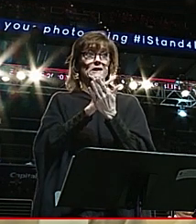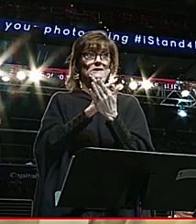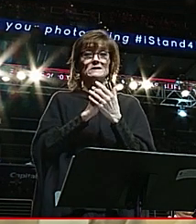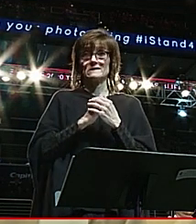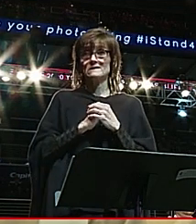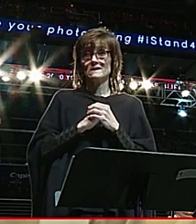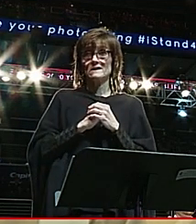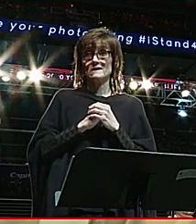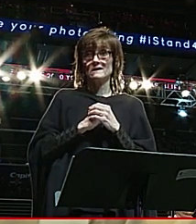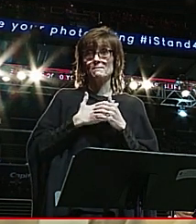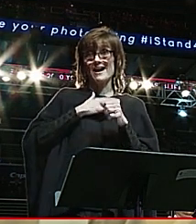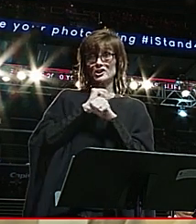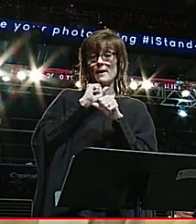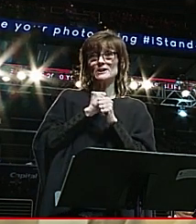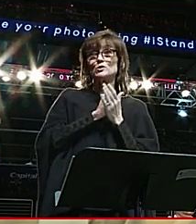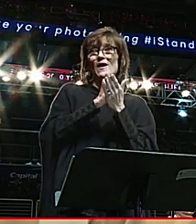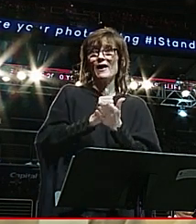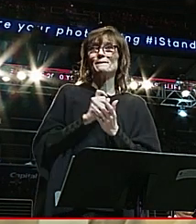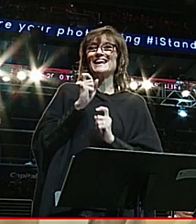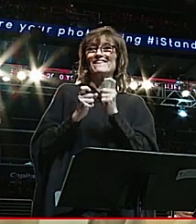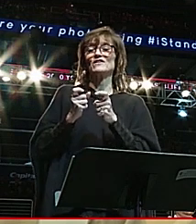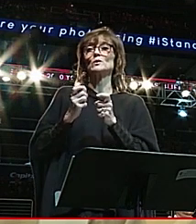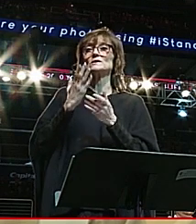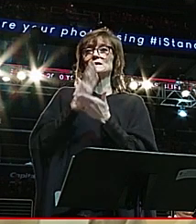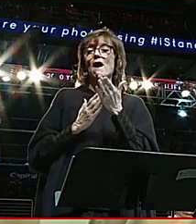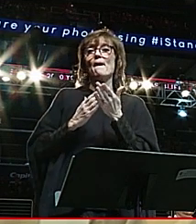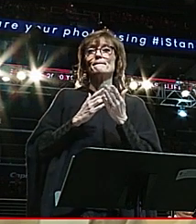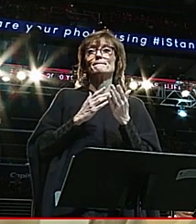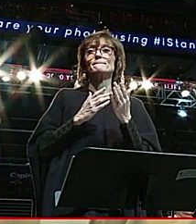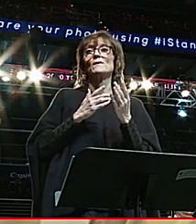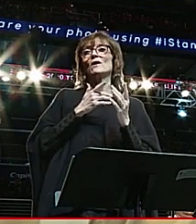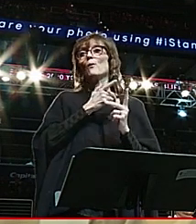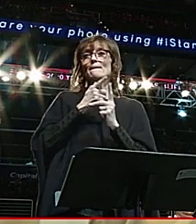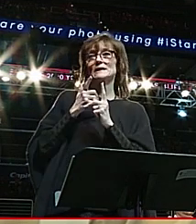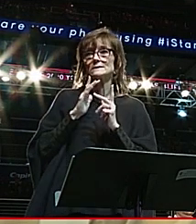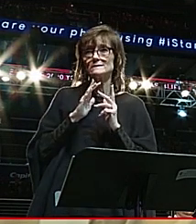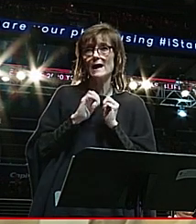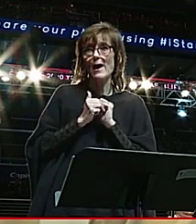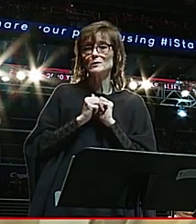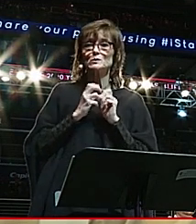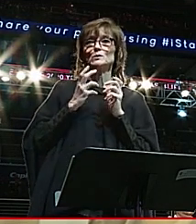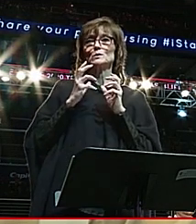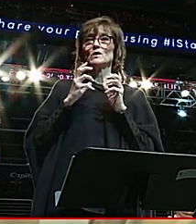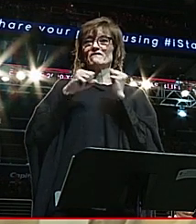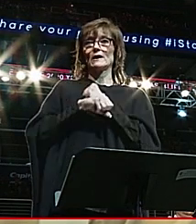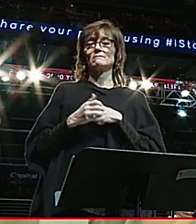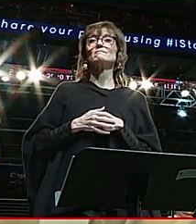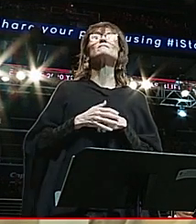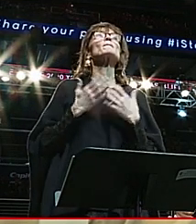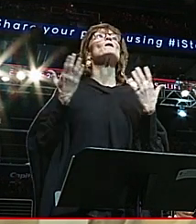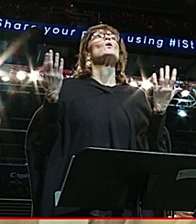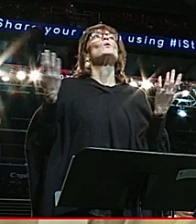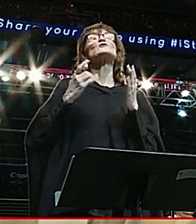my task is to help you, to give you some of the weapons. Because the question for us is, what does it take to be a witness